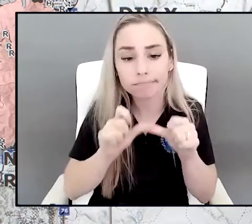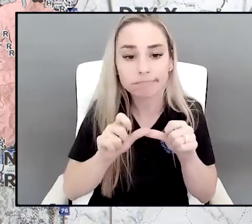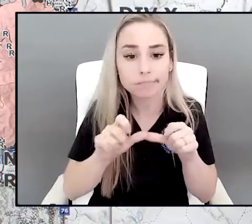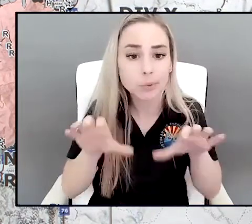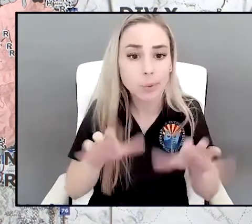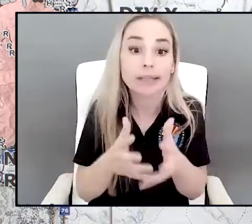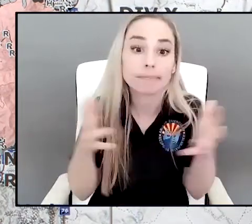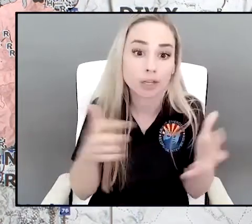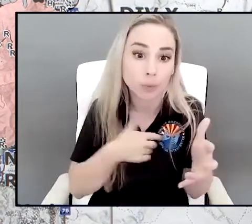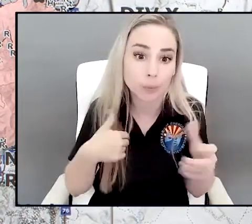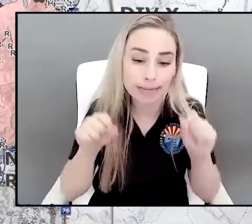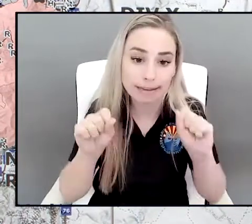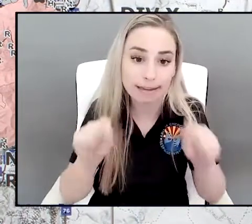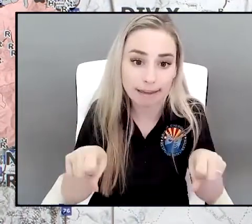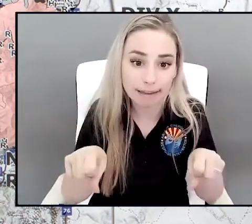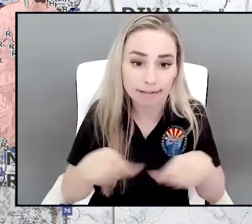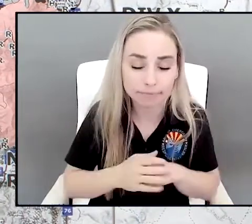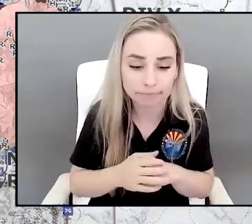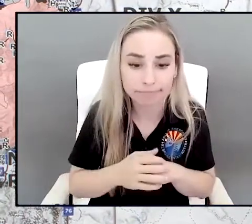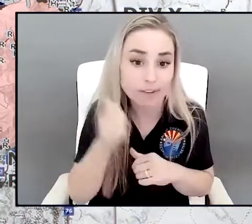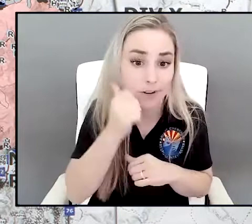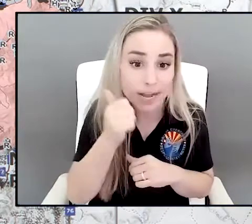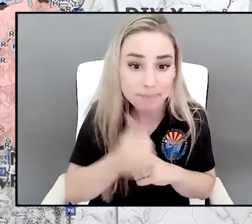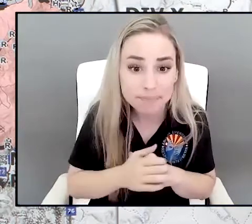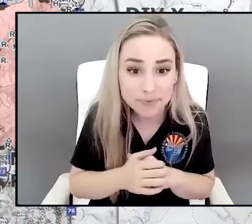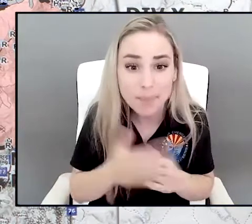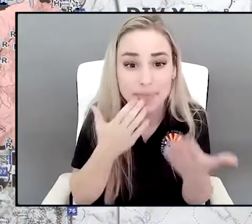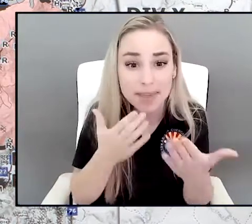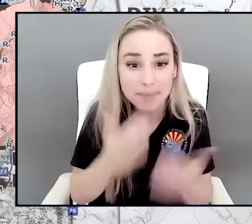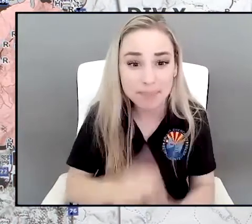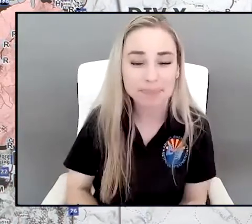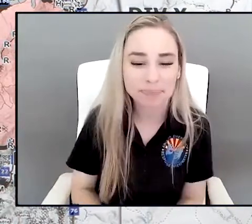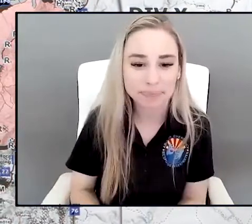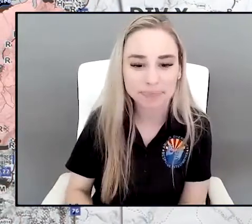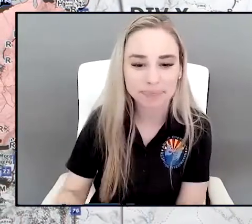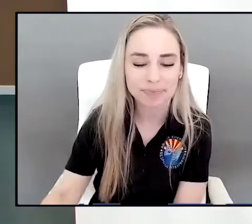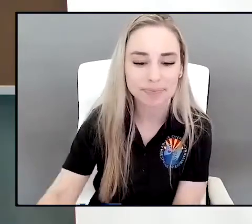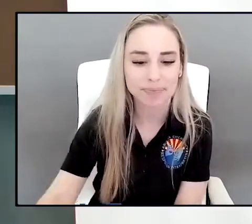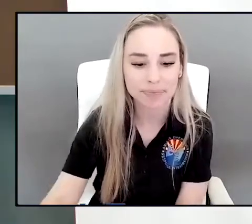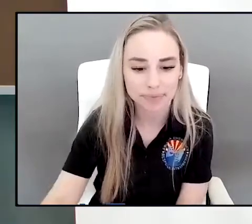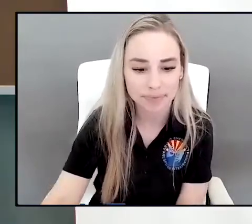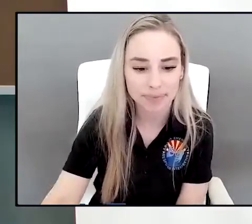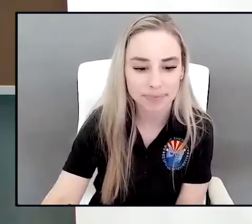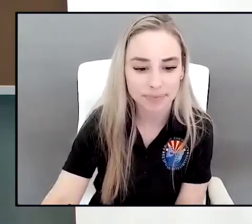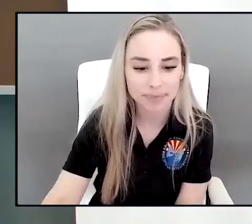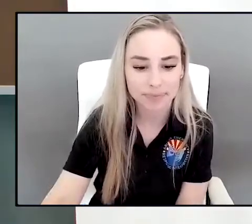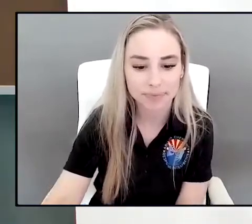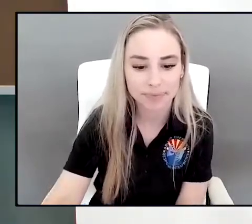continue to do as much as we can each day. So thank you.